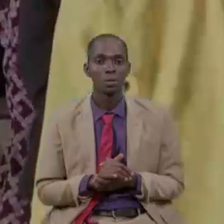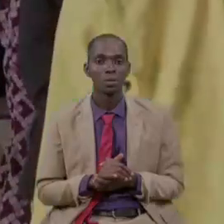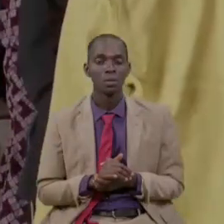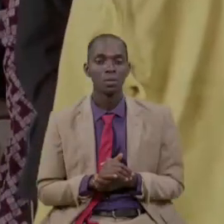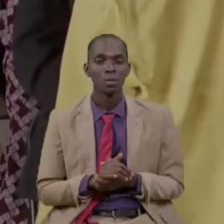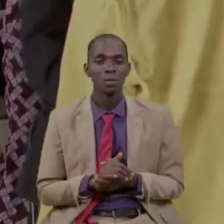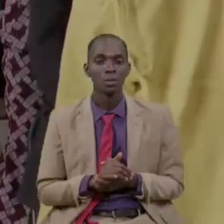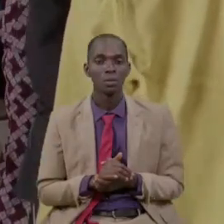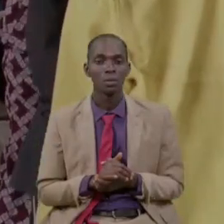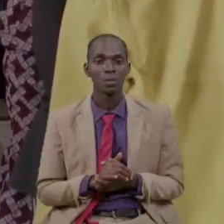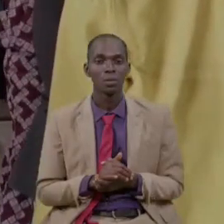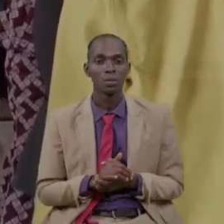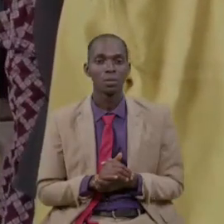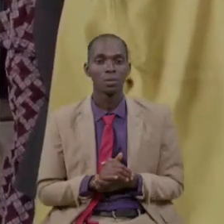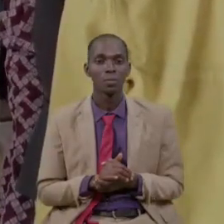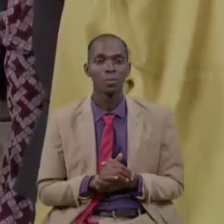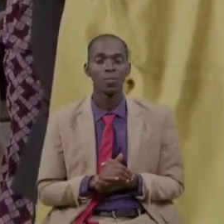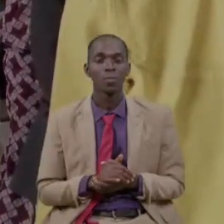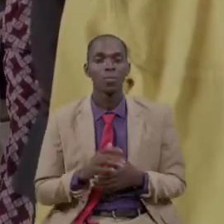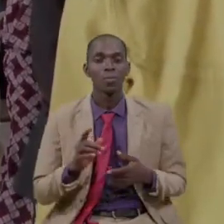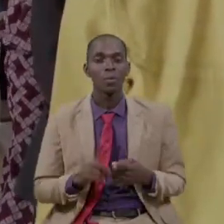to live,